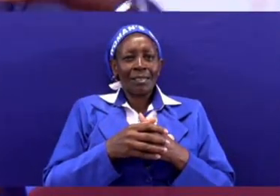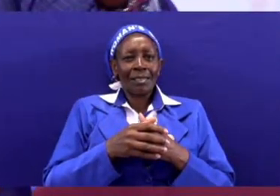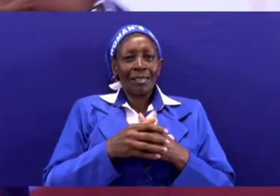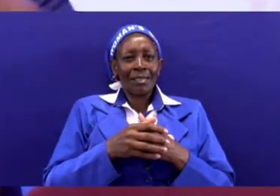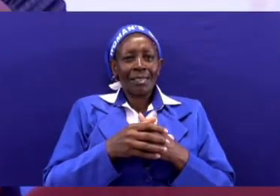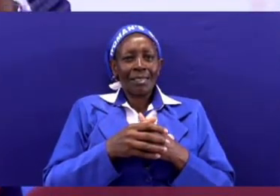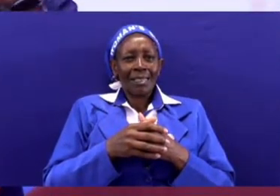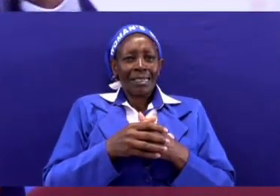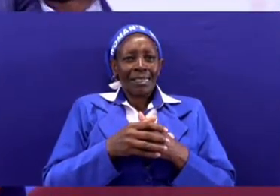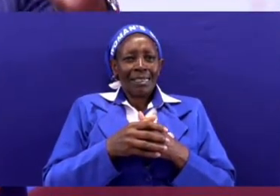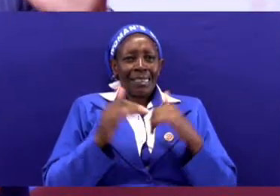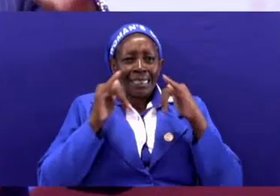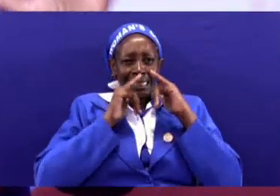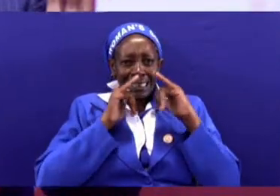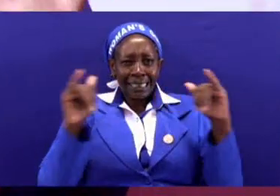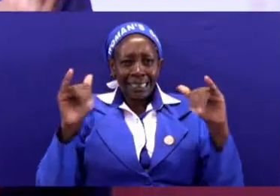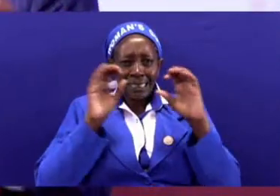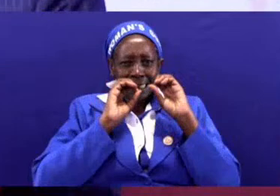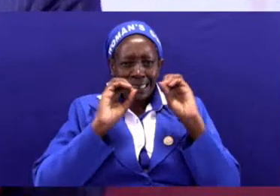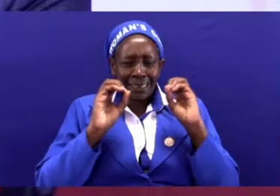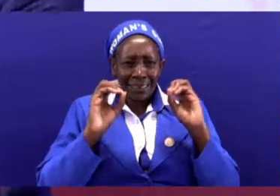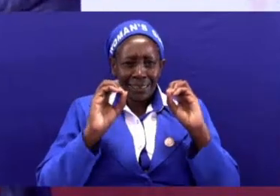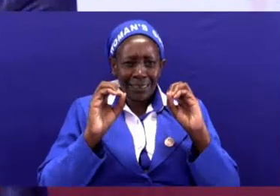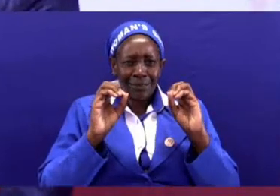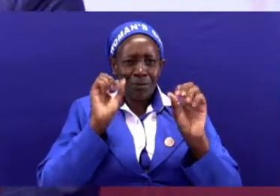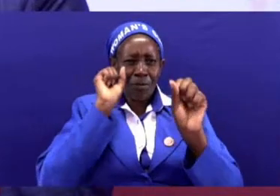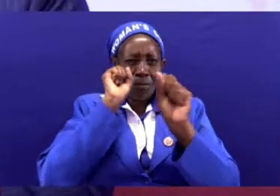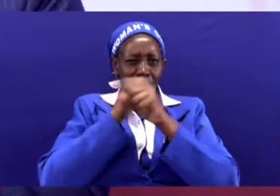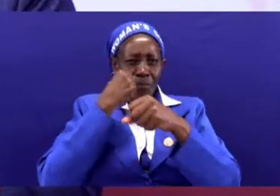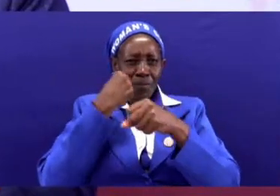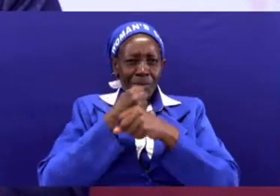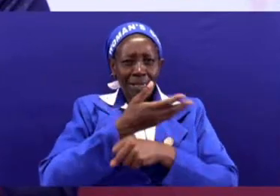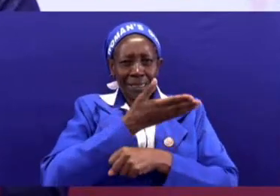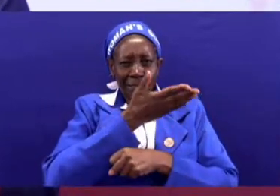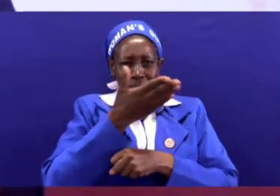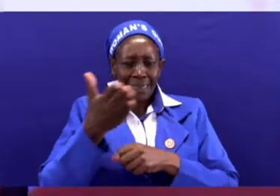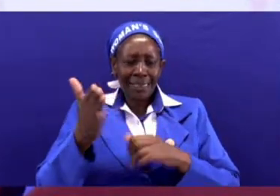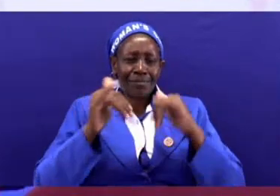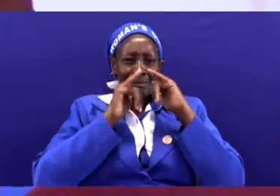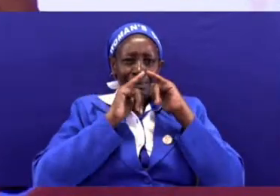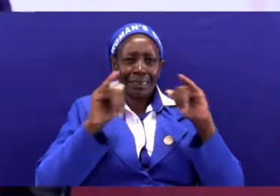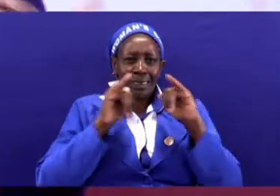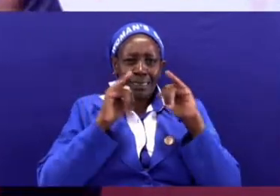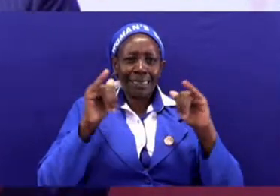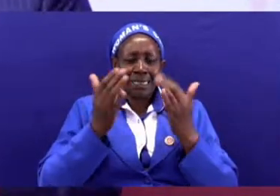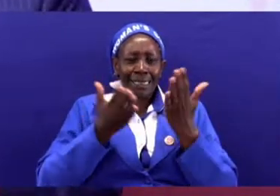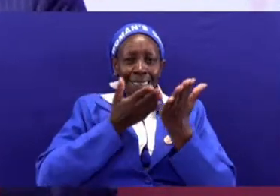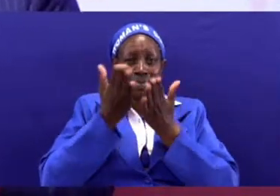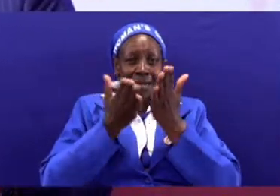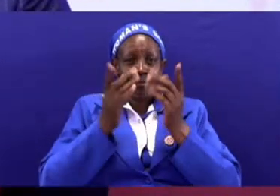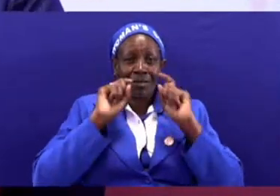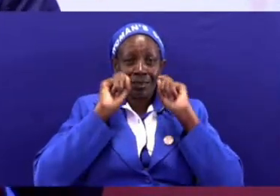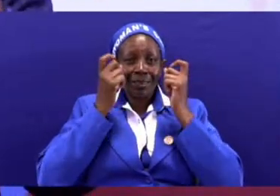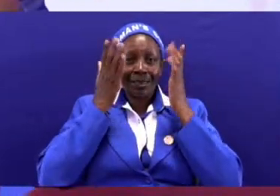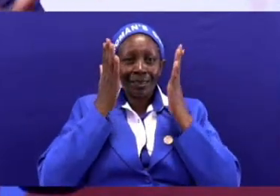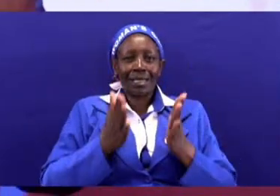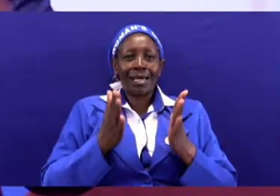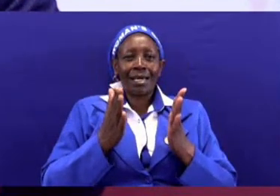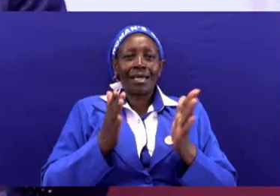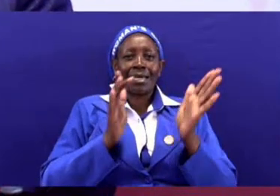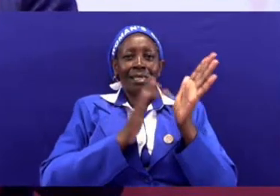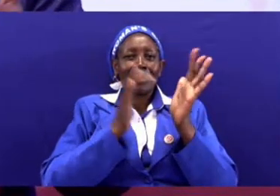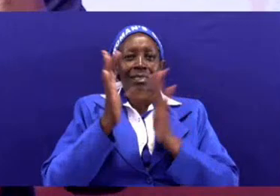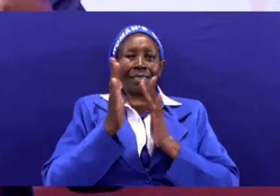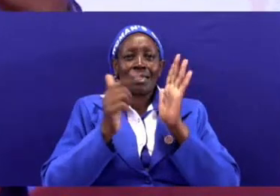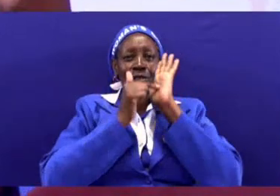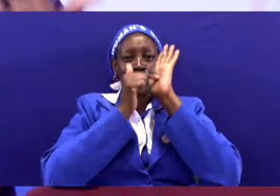dirty lives and washing them clean, serving sinners. Jesus again showing us that the model of